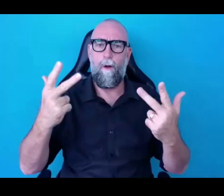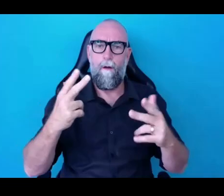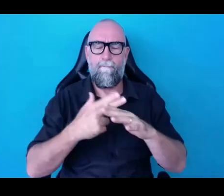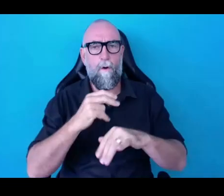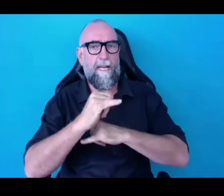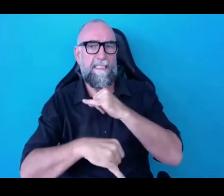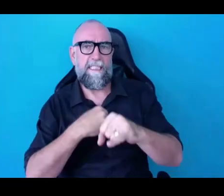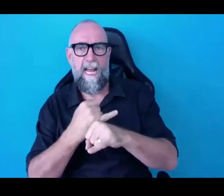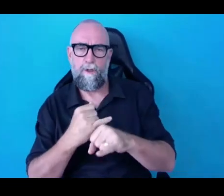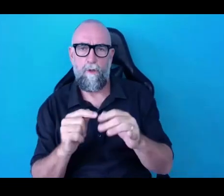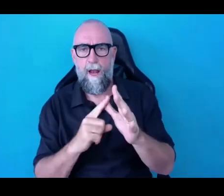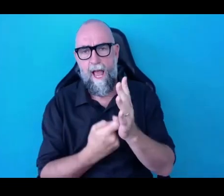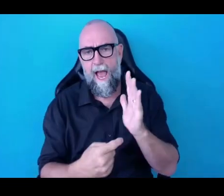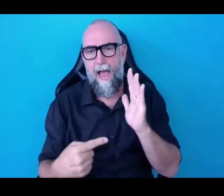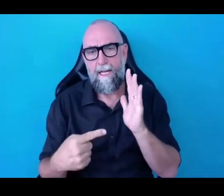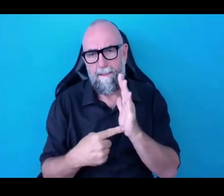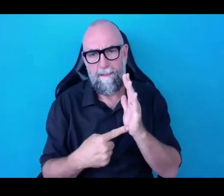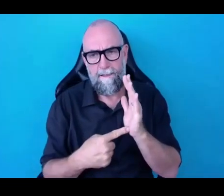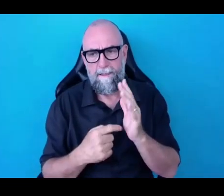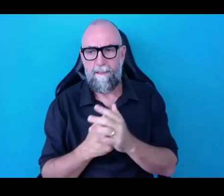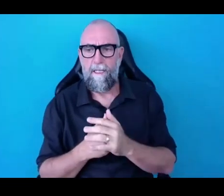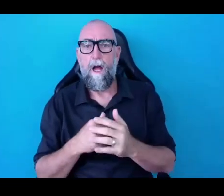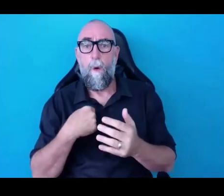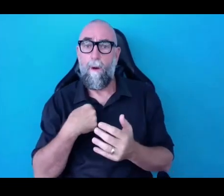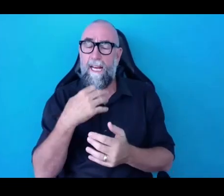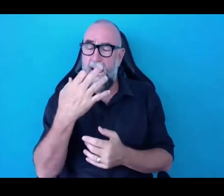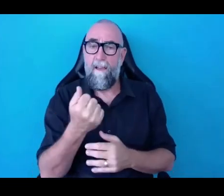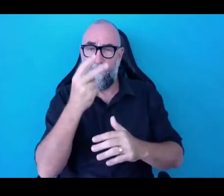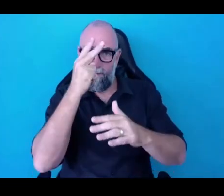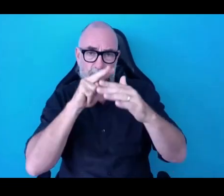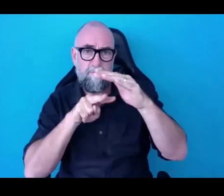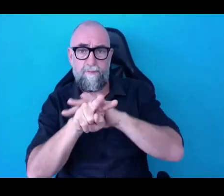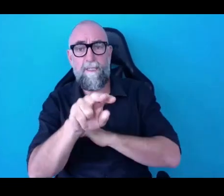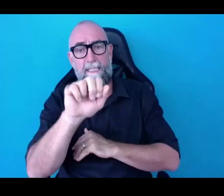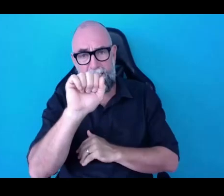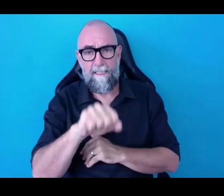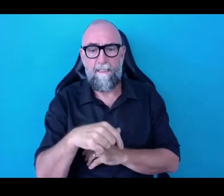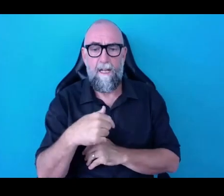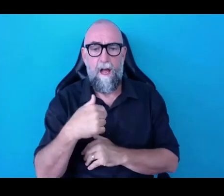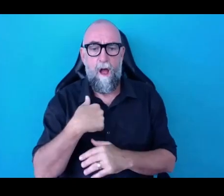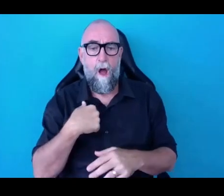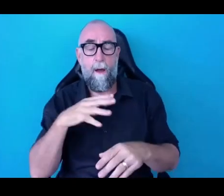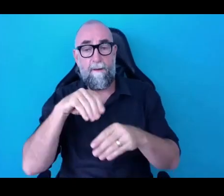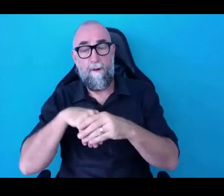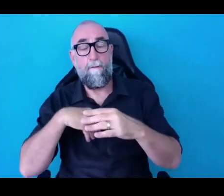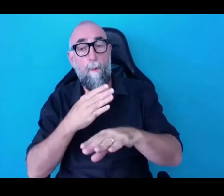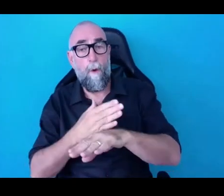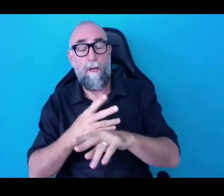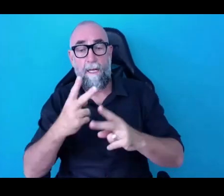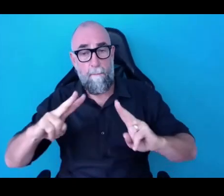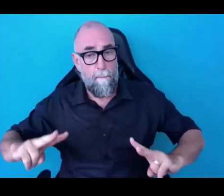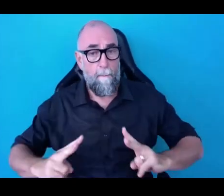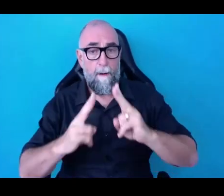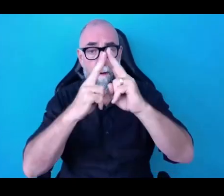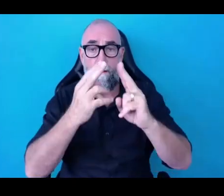trajectory is there. I'm with Fondation Katia in Paris. Kimberly Moulton is with